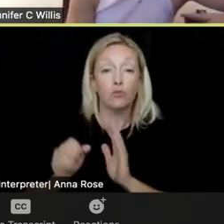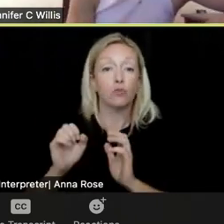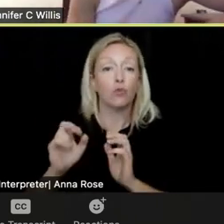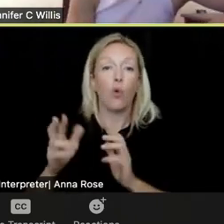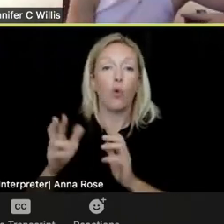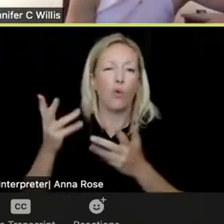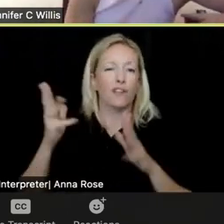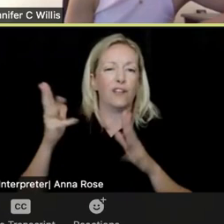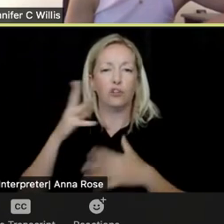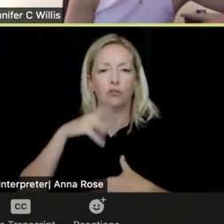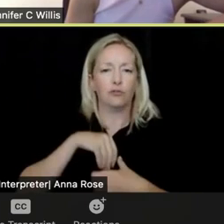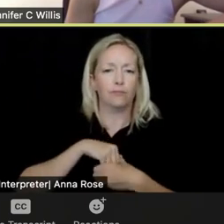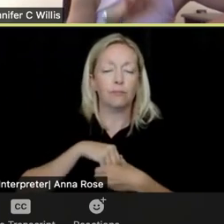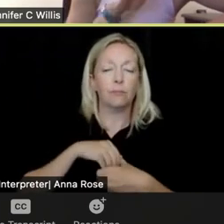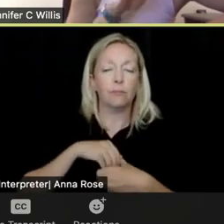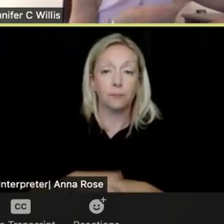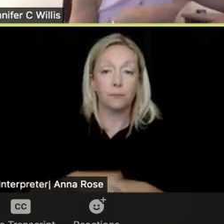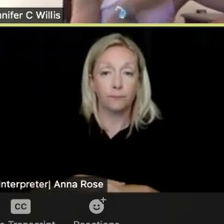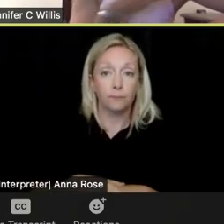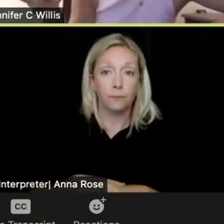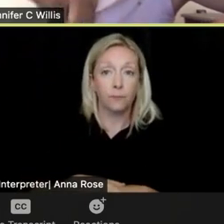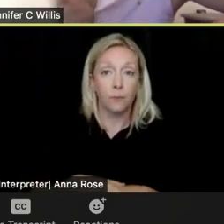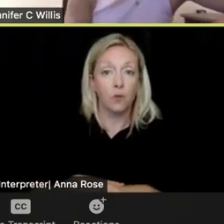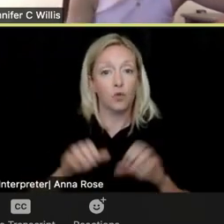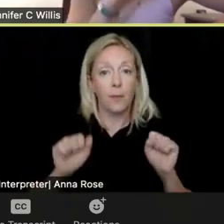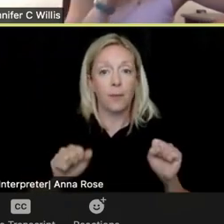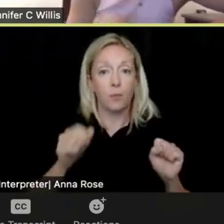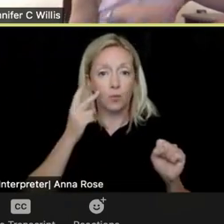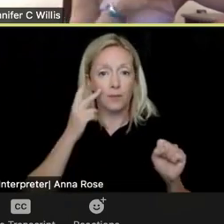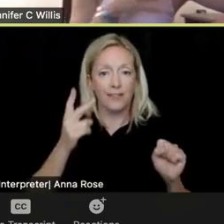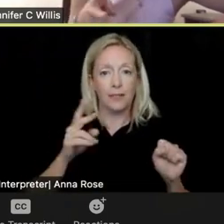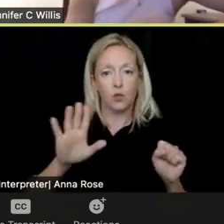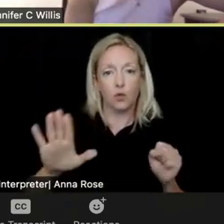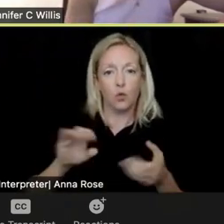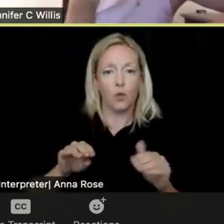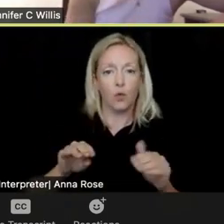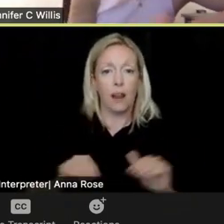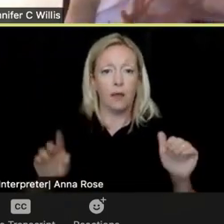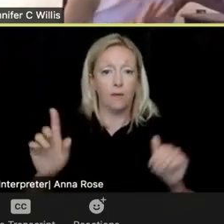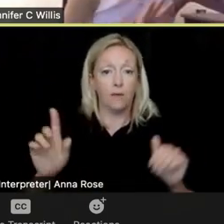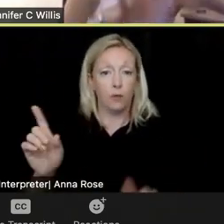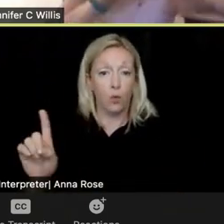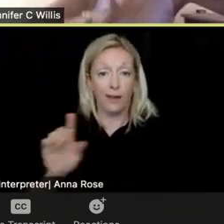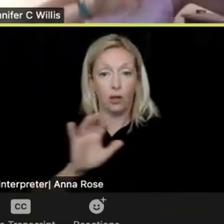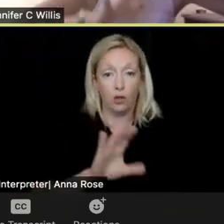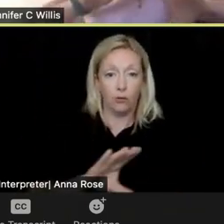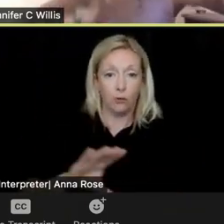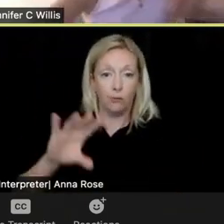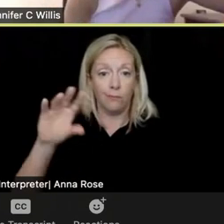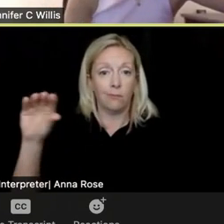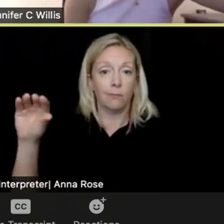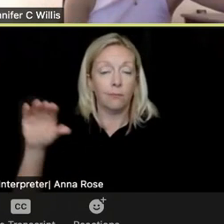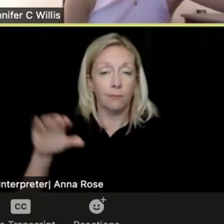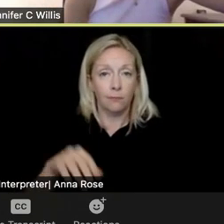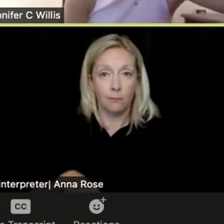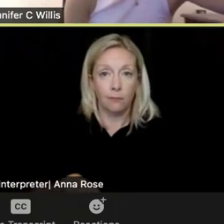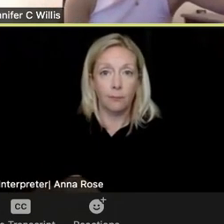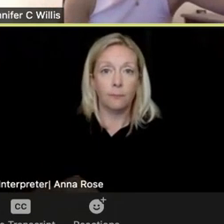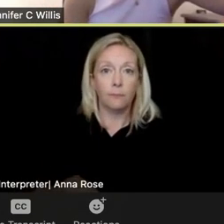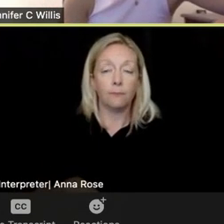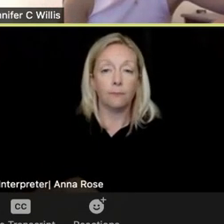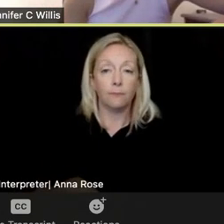surpassed. And so you'll be able to kind of track via the grid and see it in a more